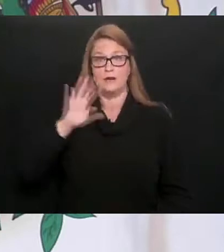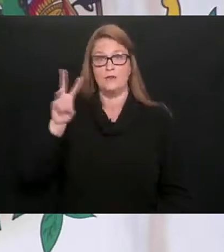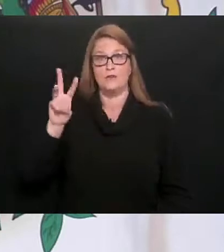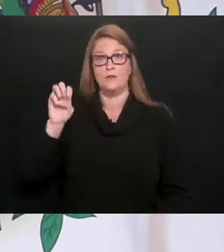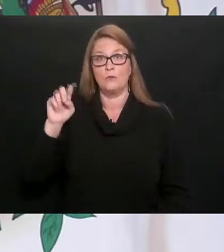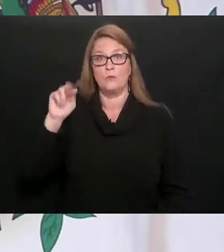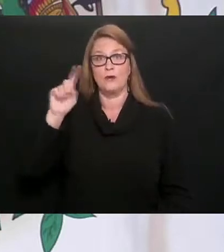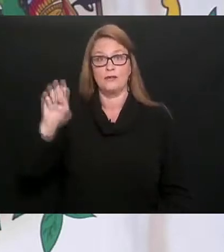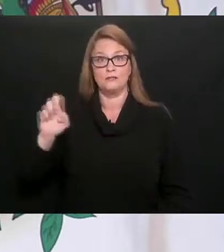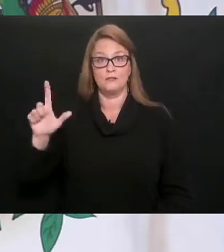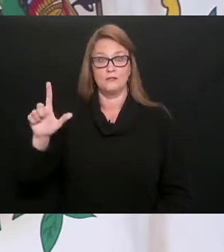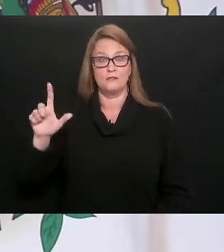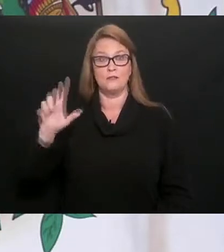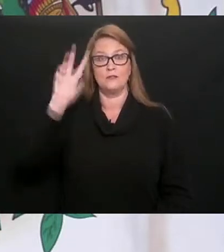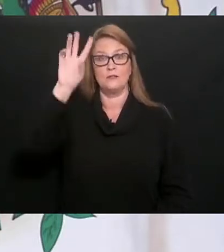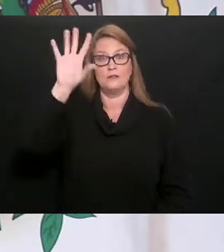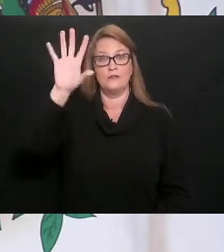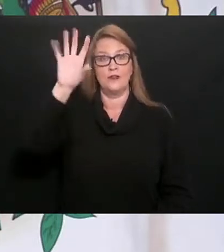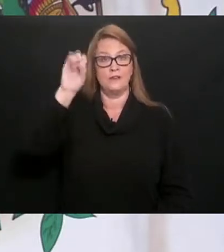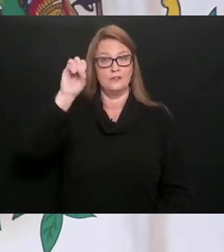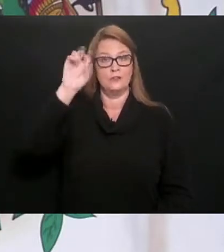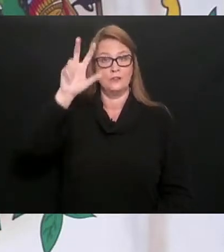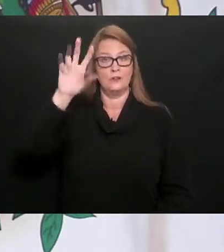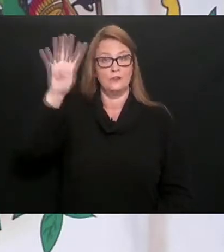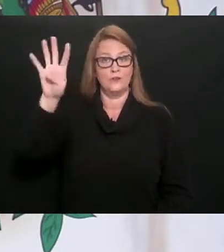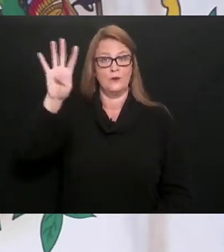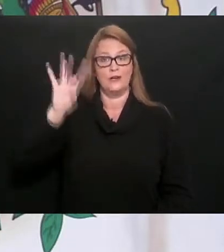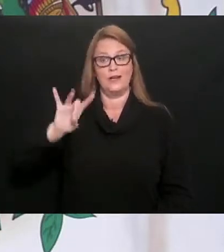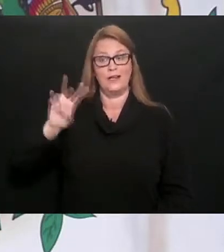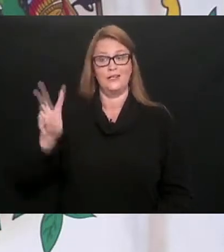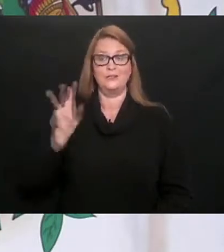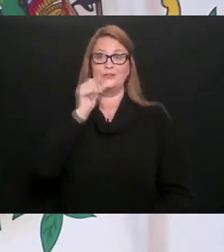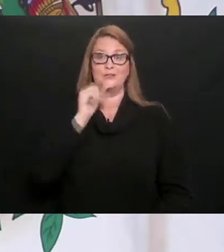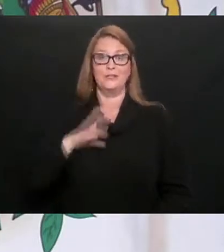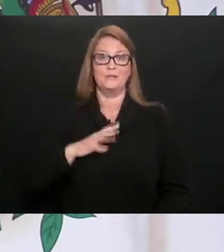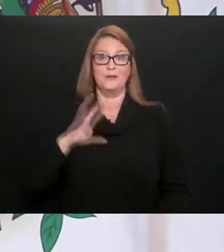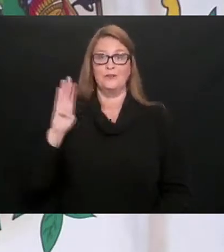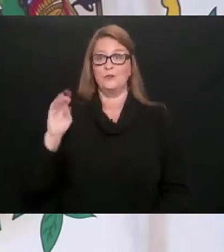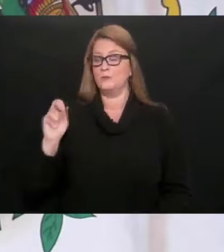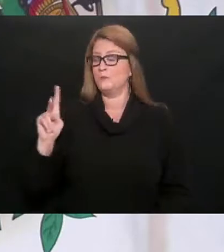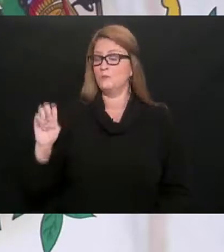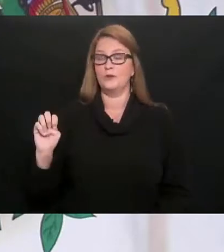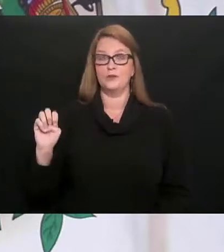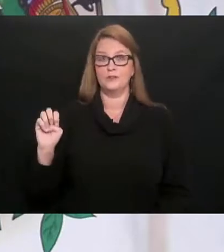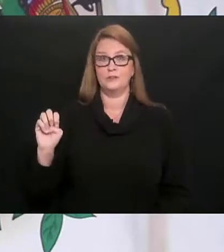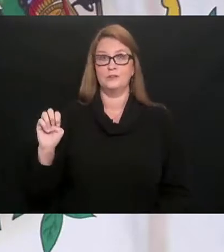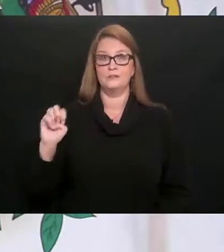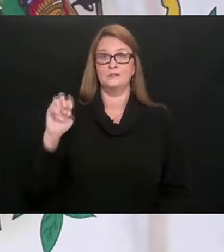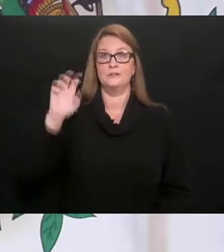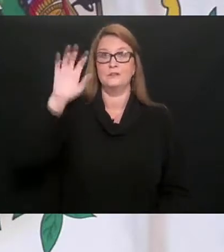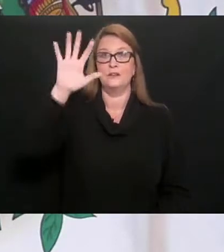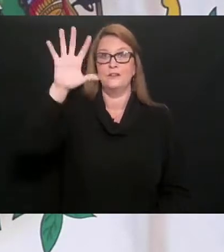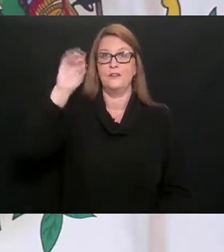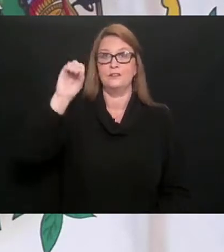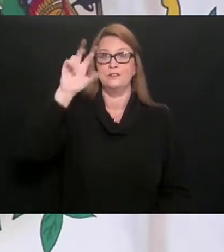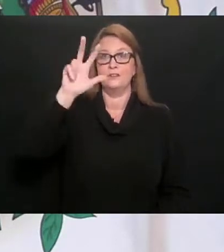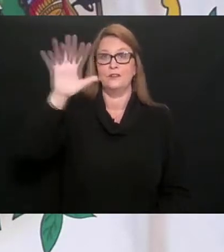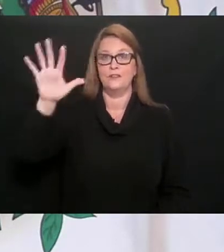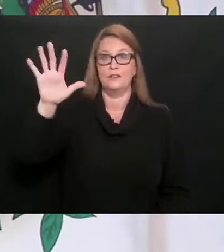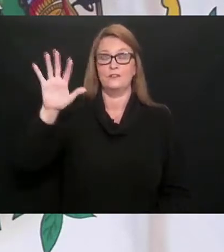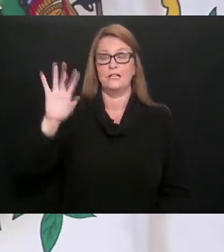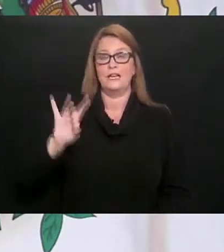County. 5,034th death, an 82-year-old female from Brooke County. The 5,035th death,